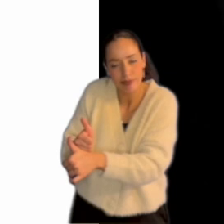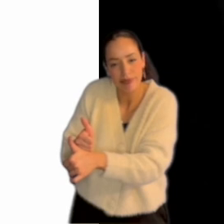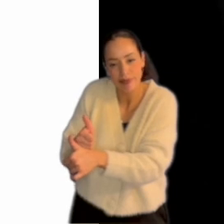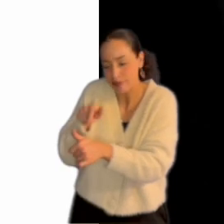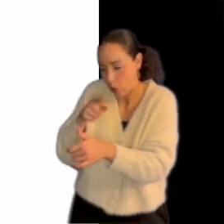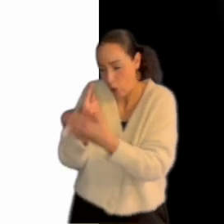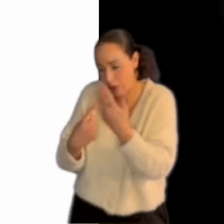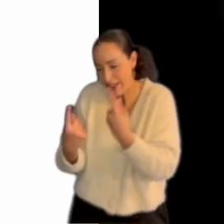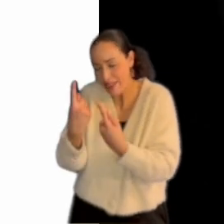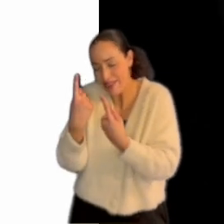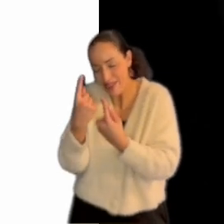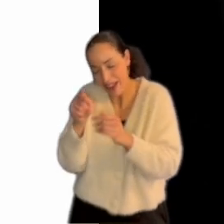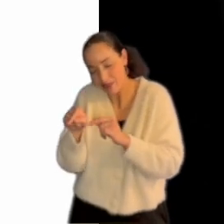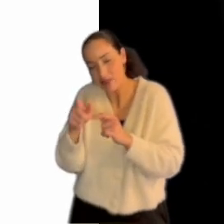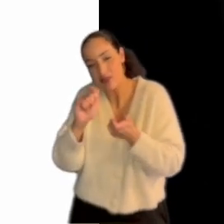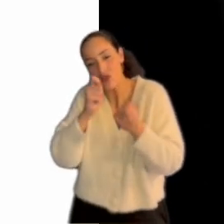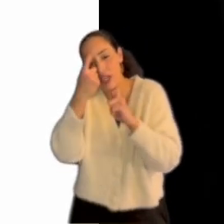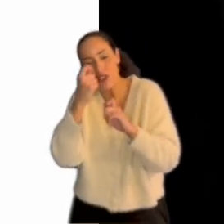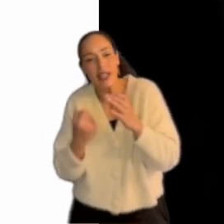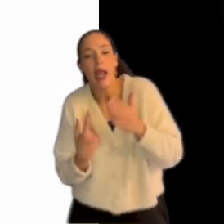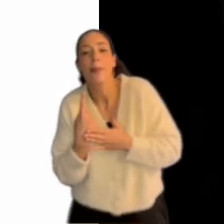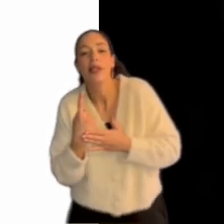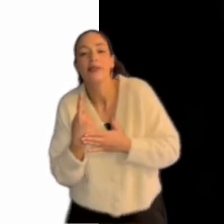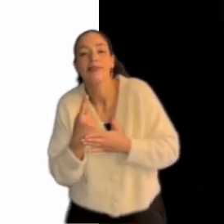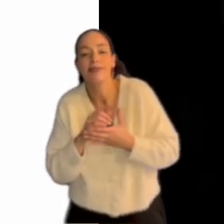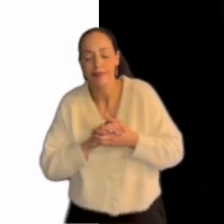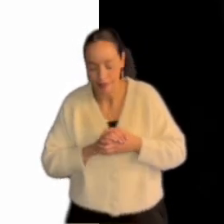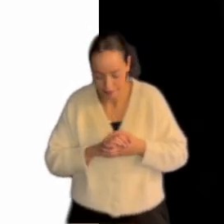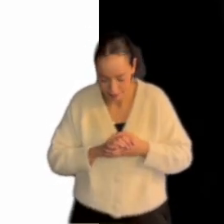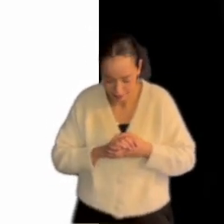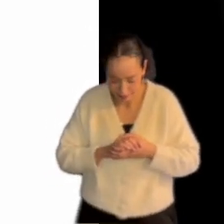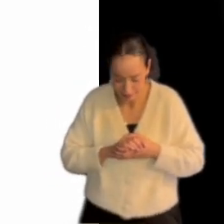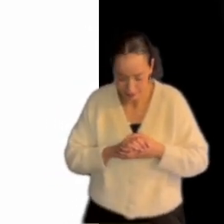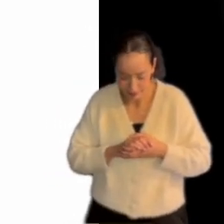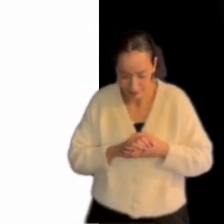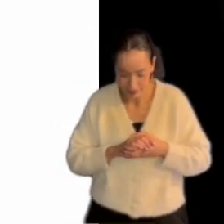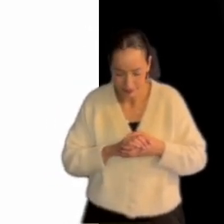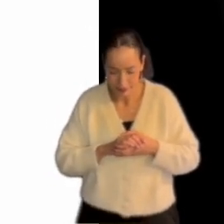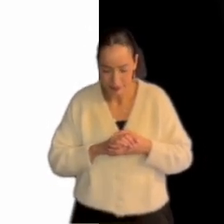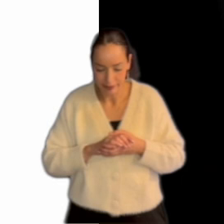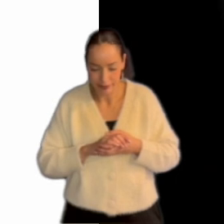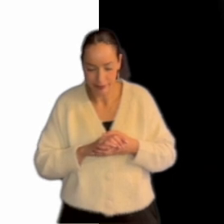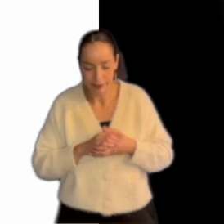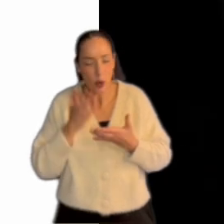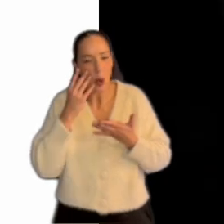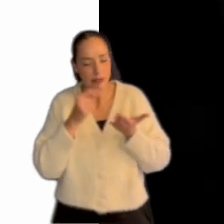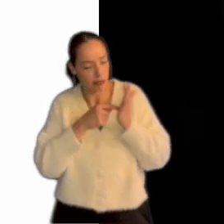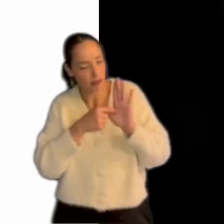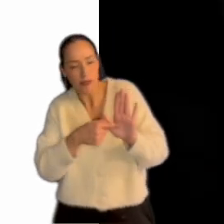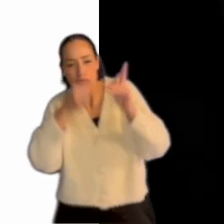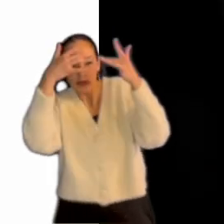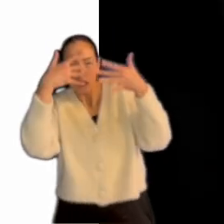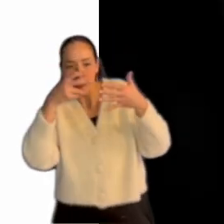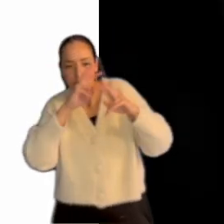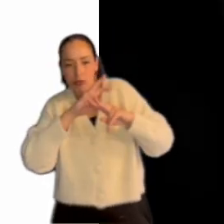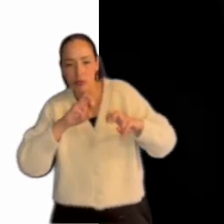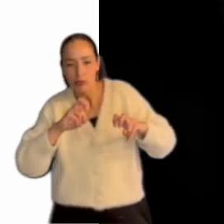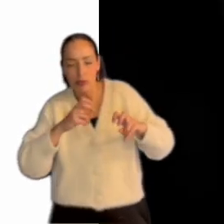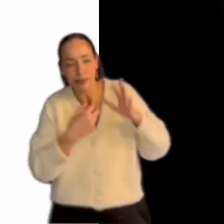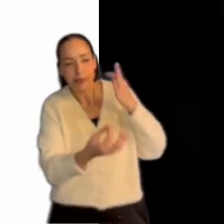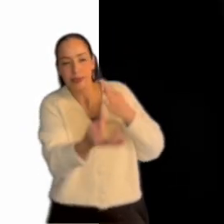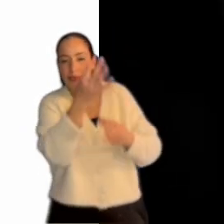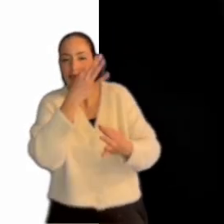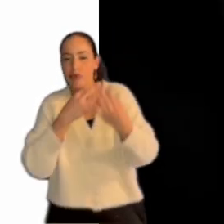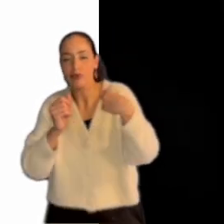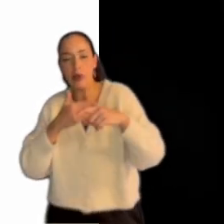imaginable. So often when I share the findings of my research, questions are asked about intentionality.